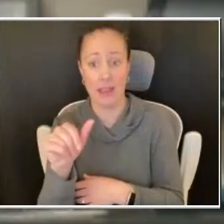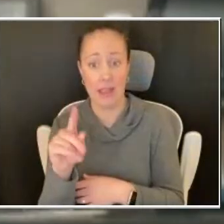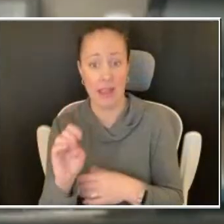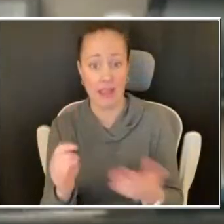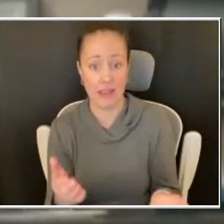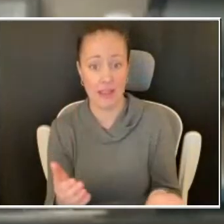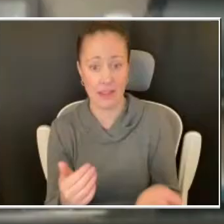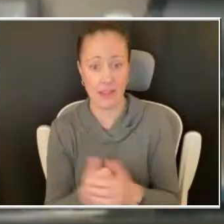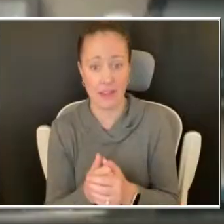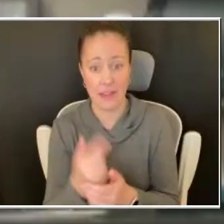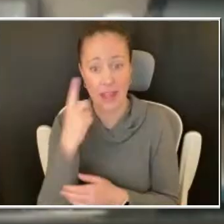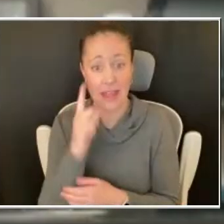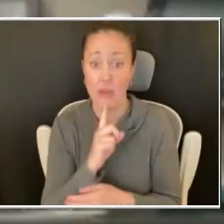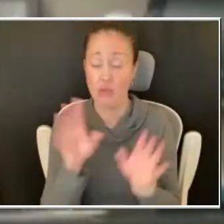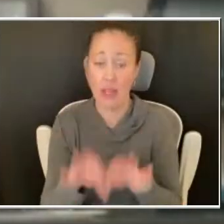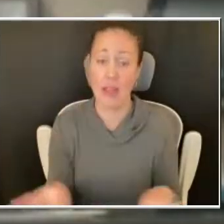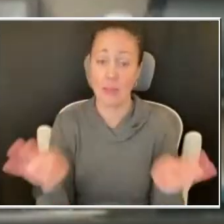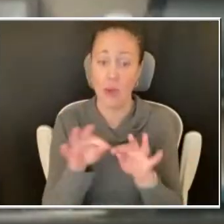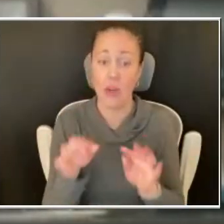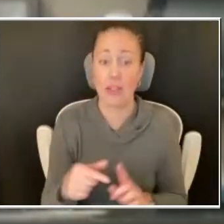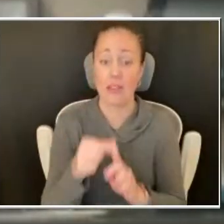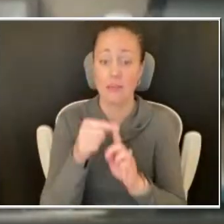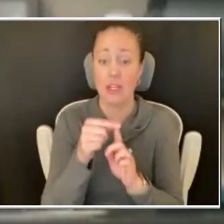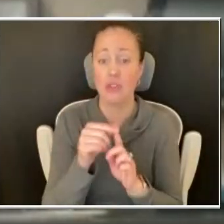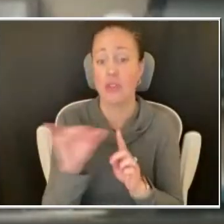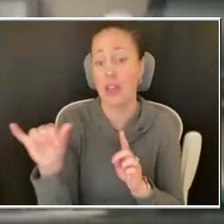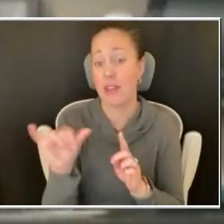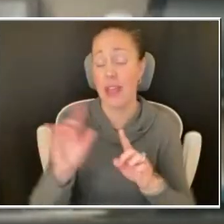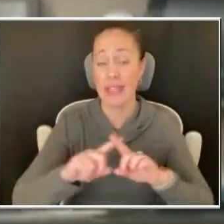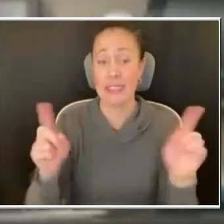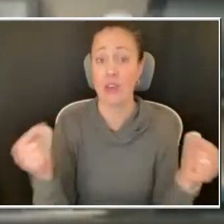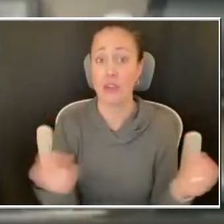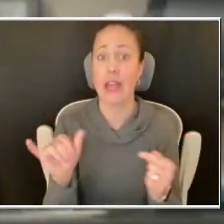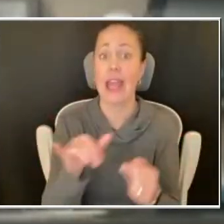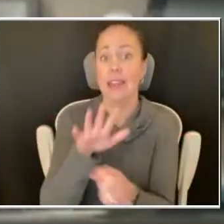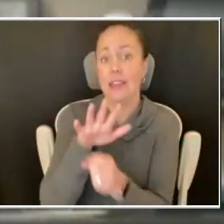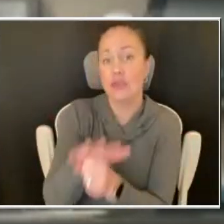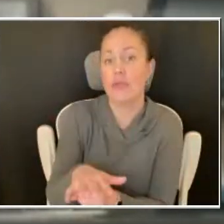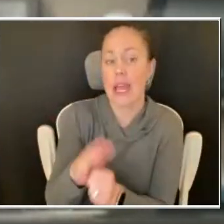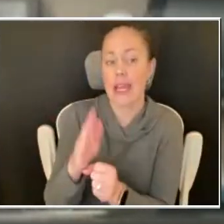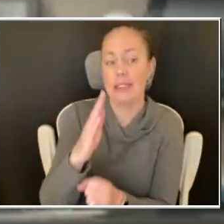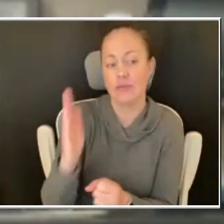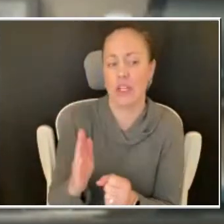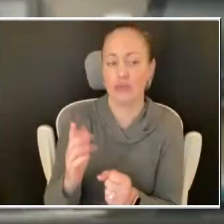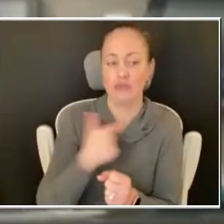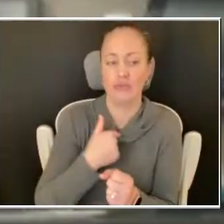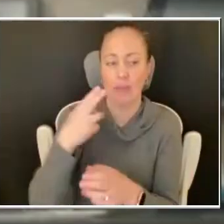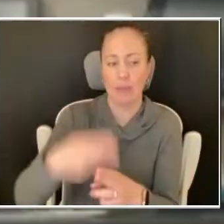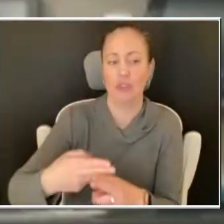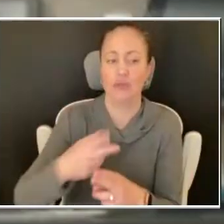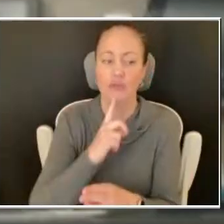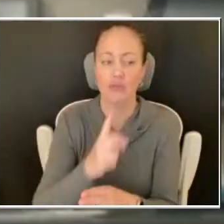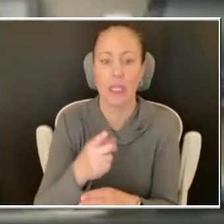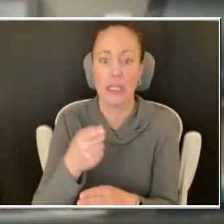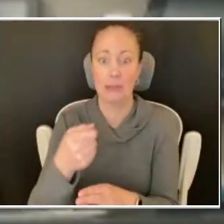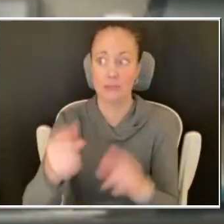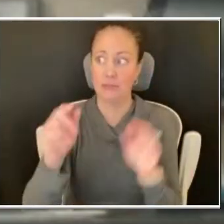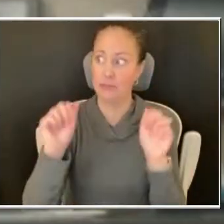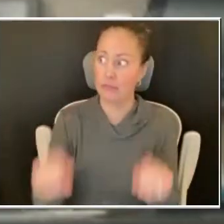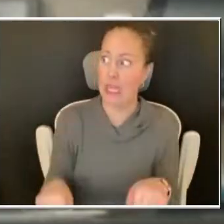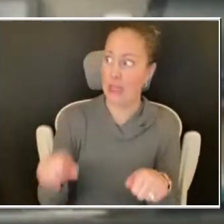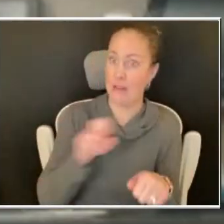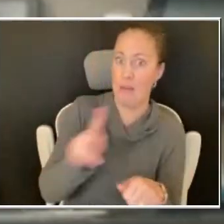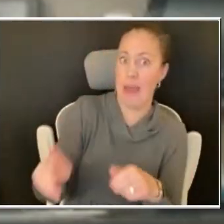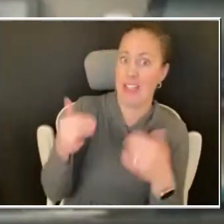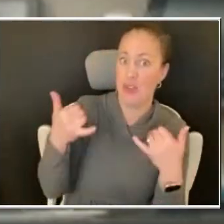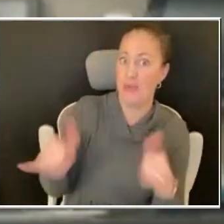I think it'd be really important, especially like different injuries like stress fractures and stuff. You can decrease their return back to play, and you